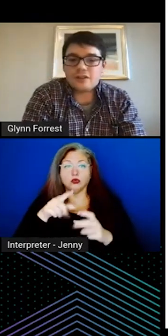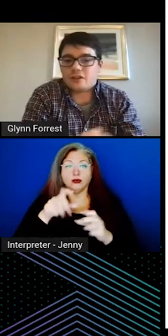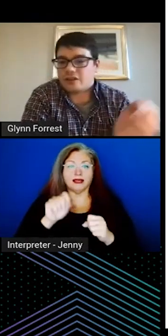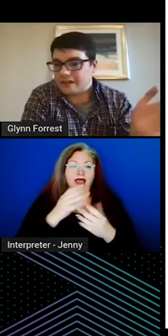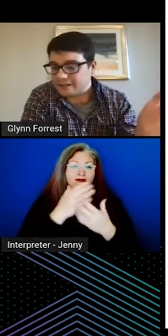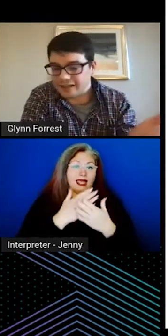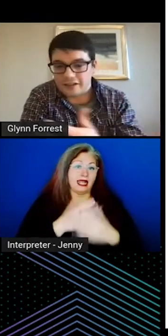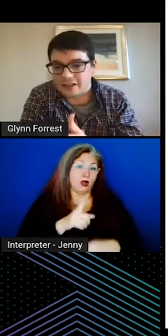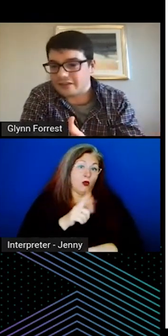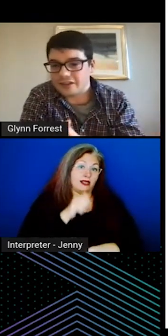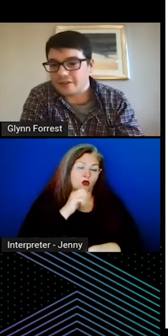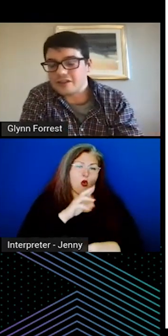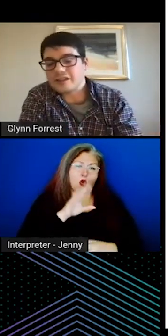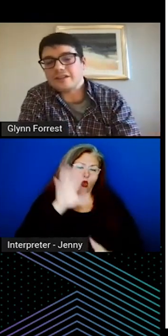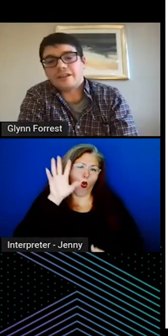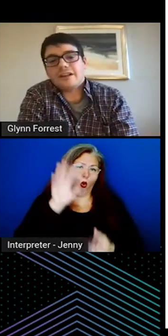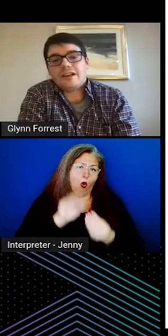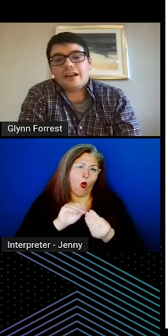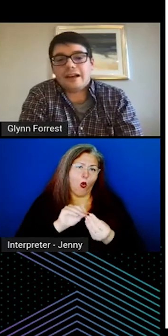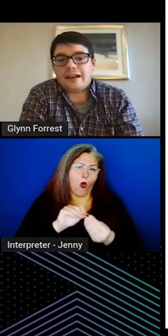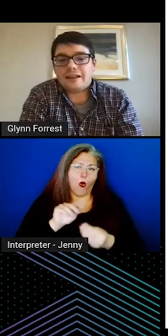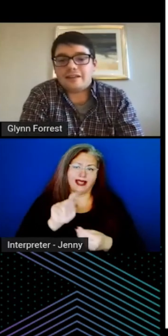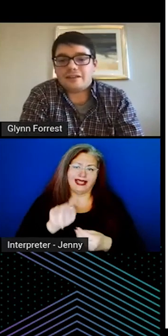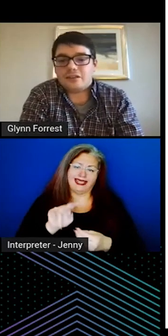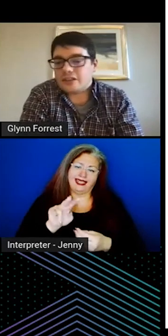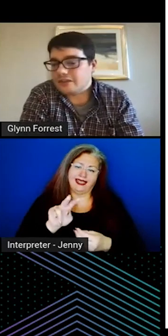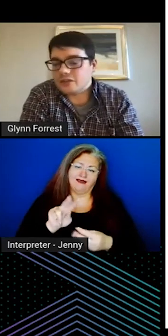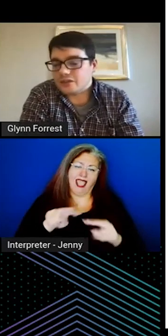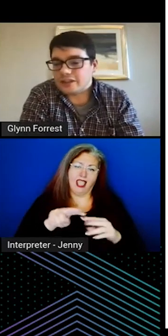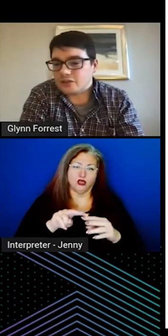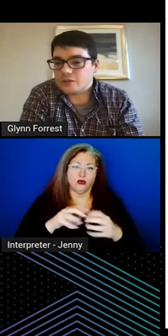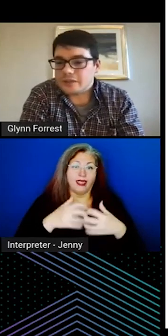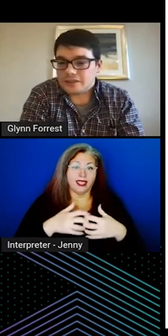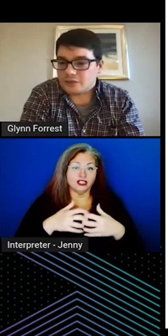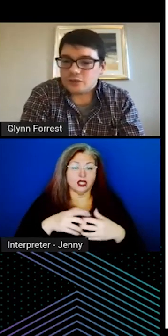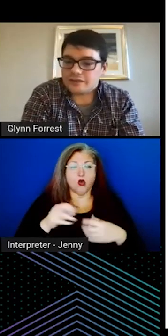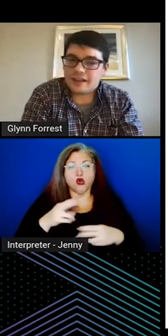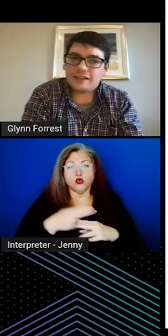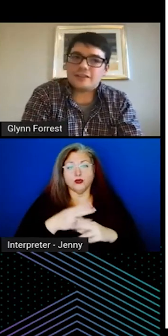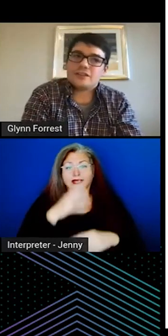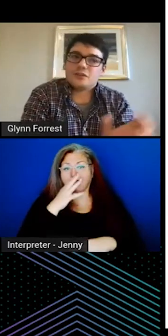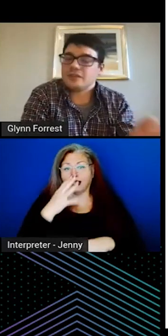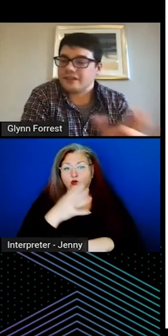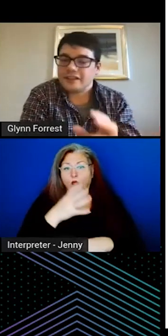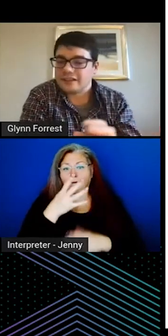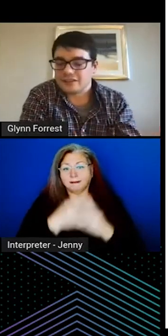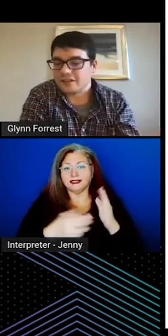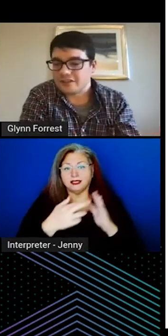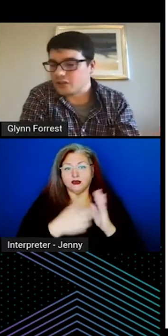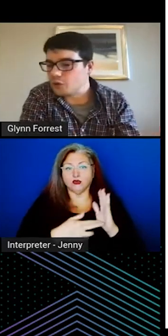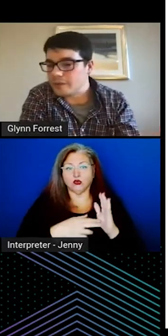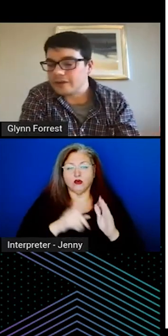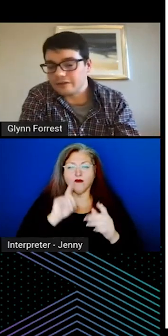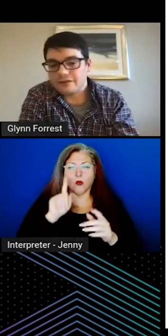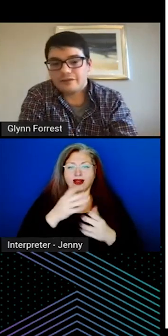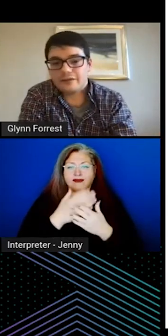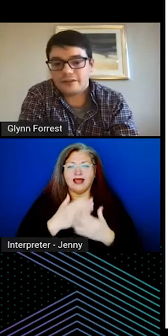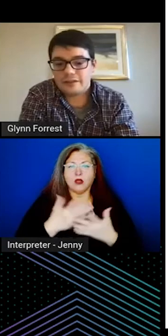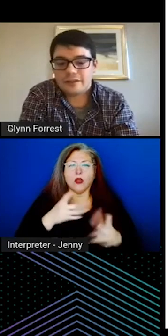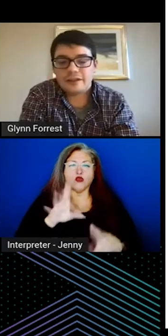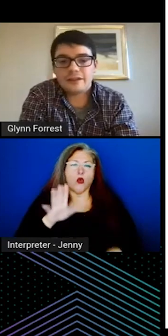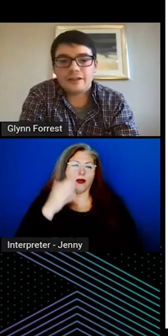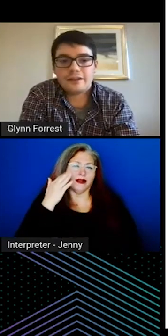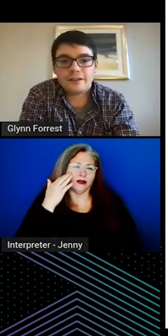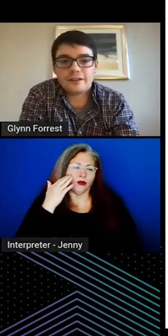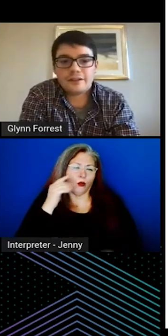secret or an entire key value engine, and you could even use the ignore missing rule flag to just only validate stuff that you know about.